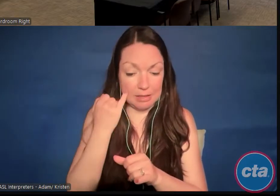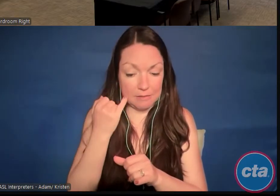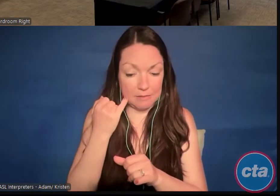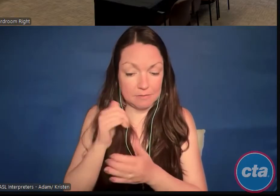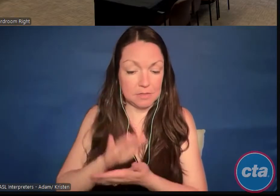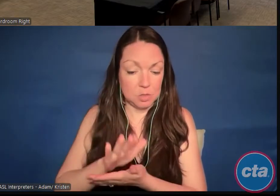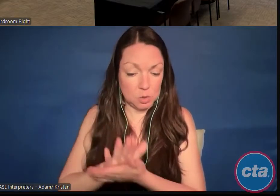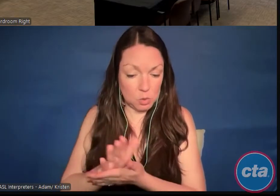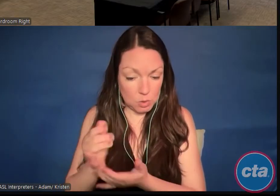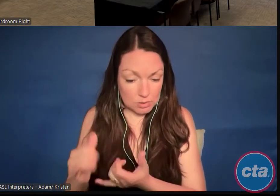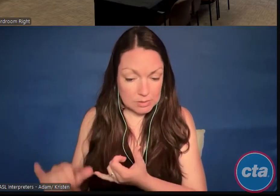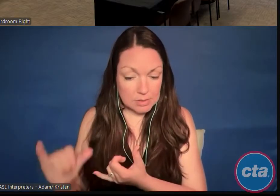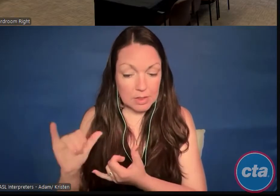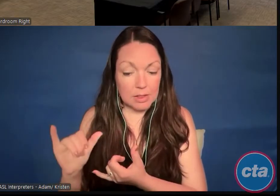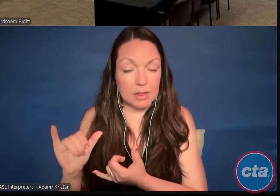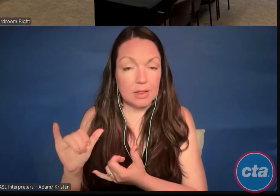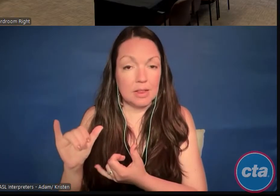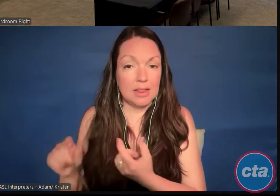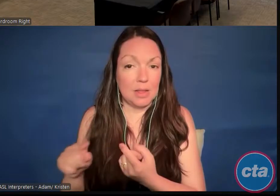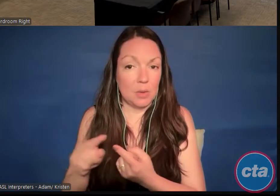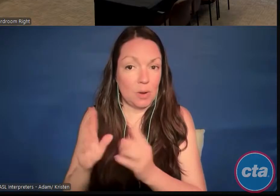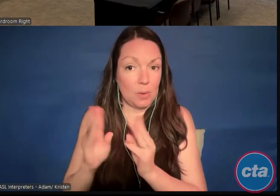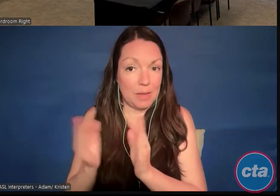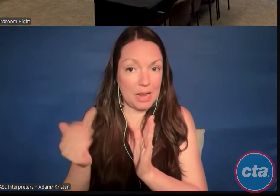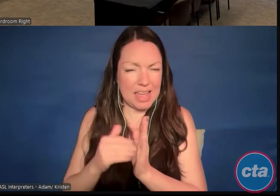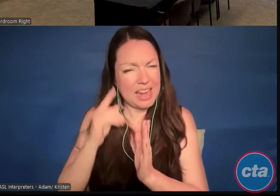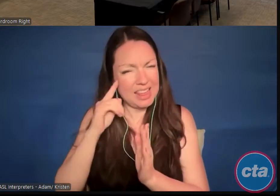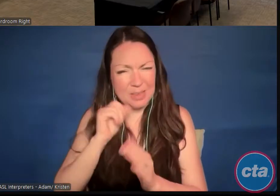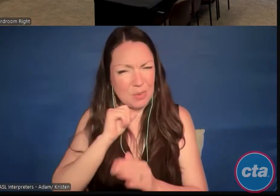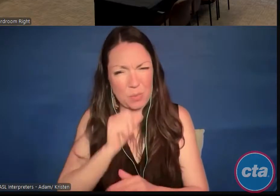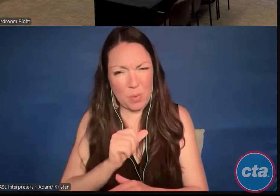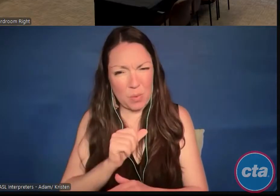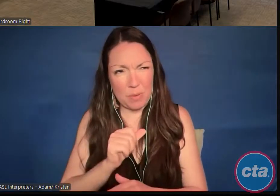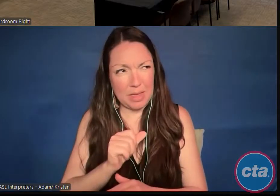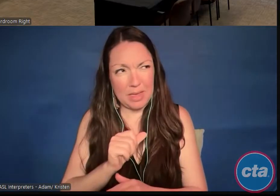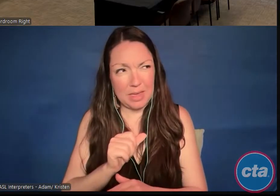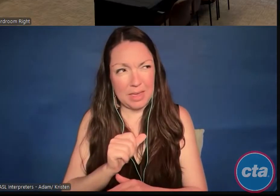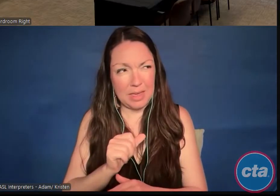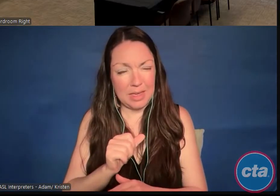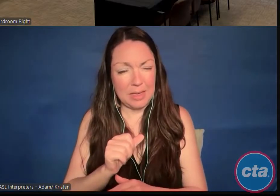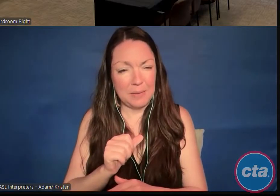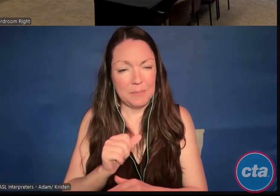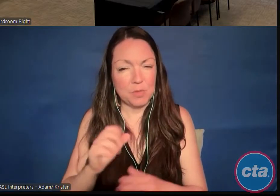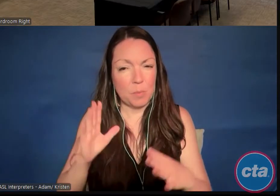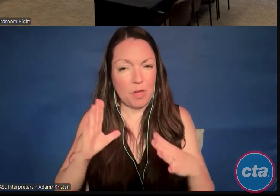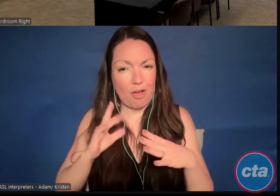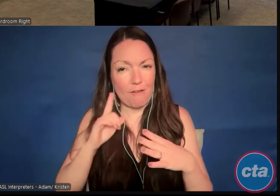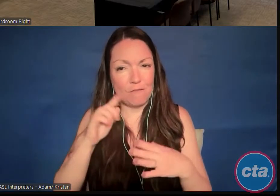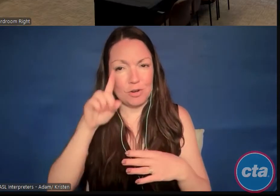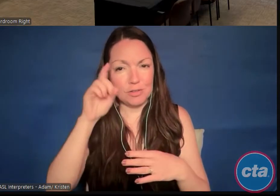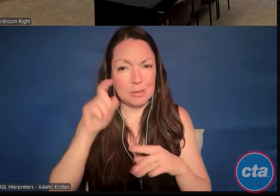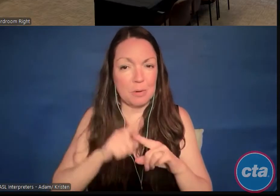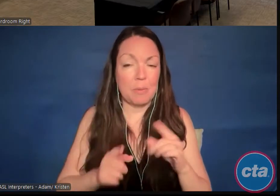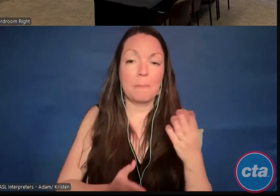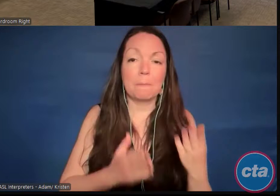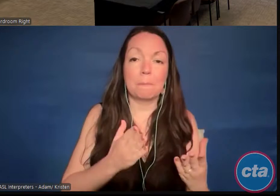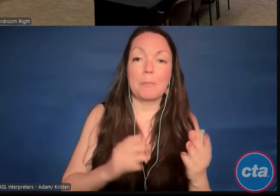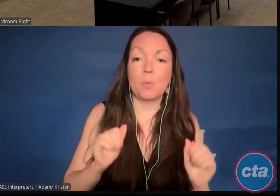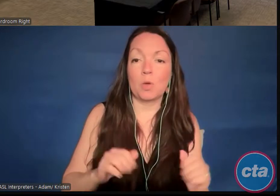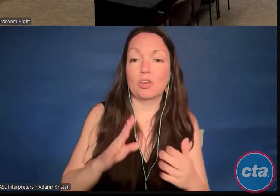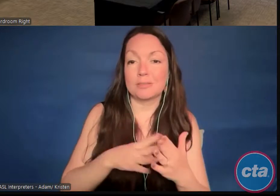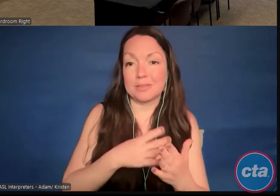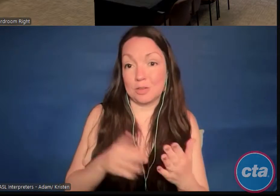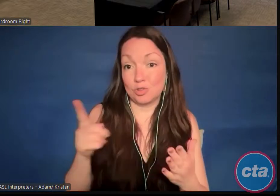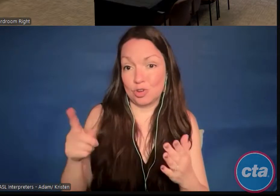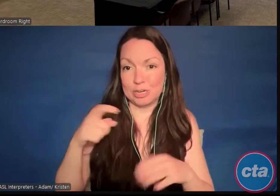is still in session by the time we meet again, which I don't think it would be, but maybe we can try to schedule some time for her to come and